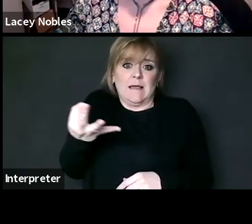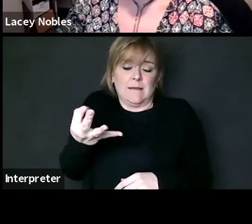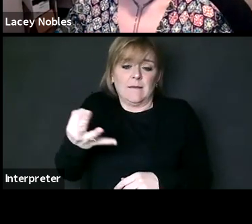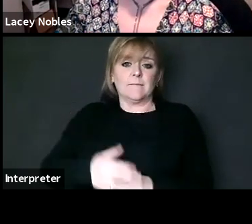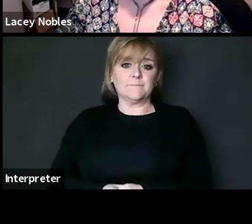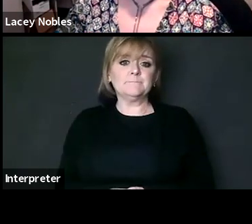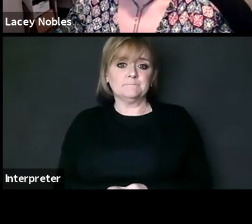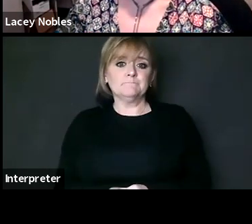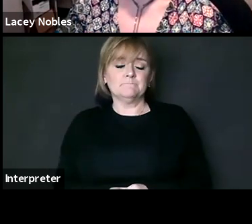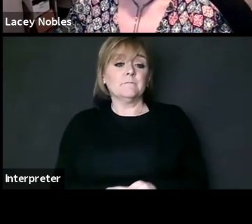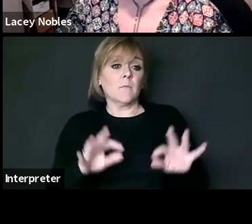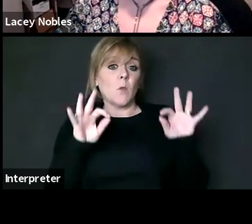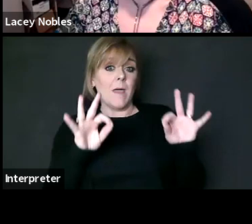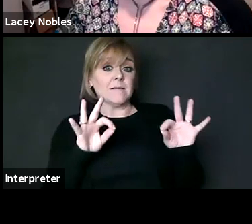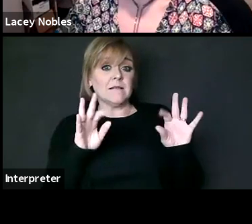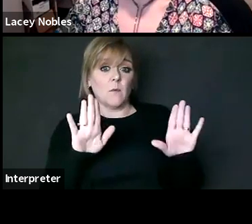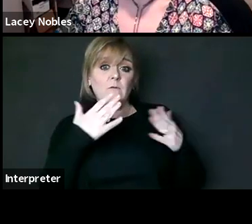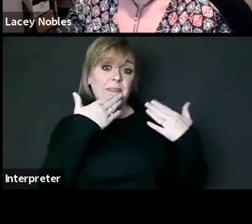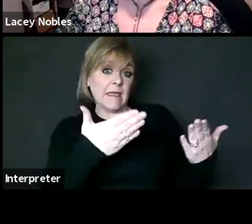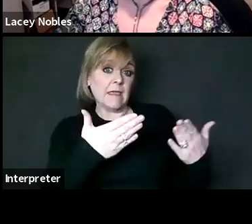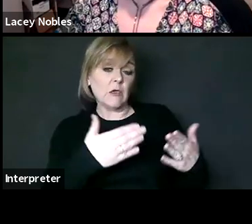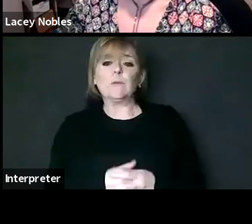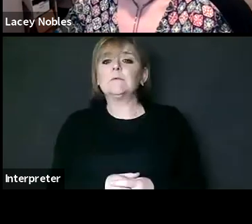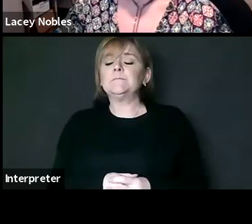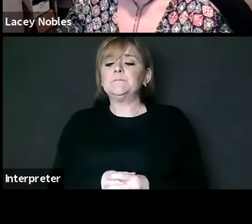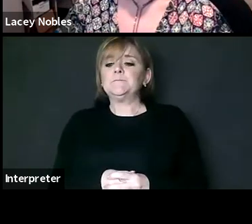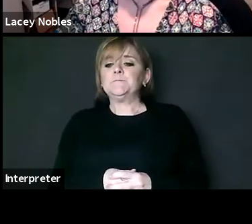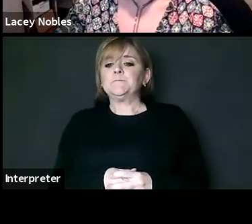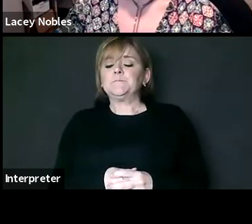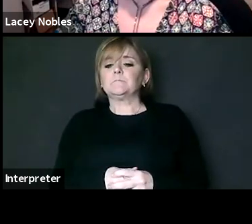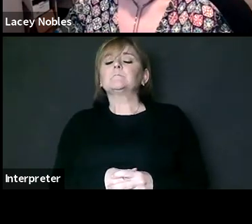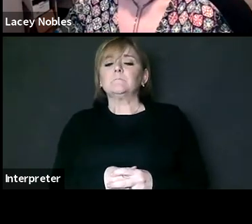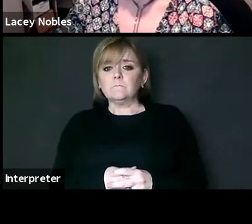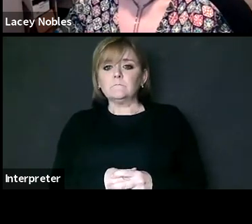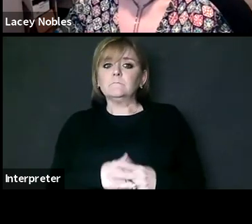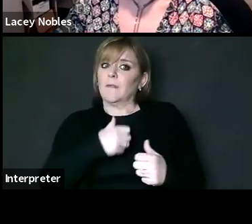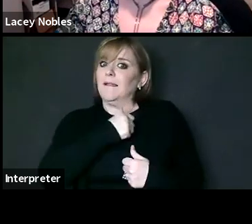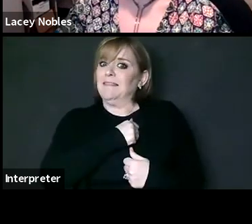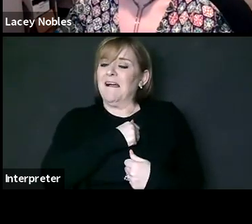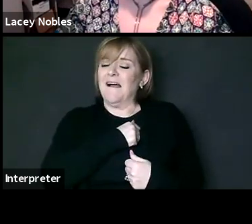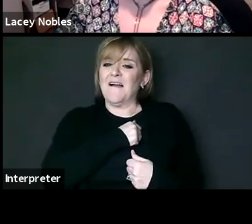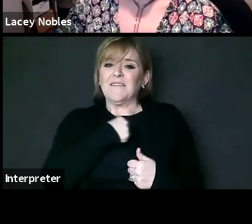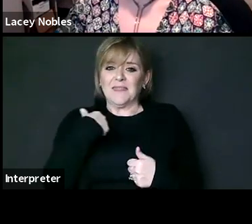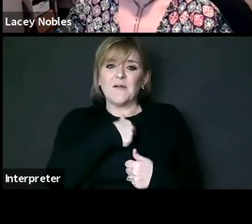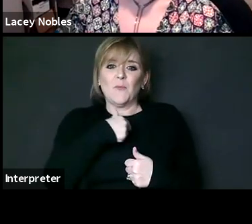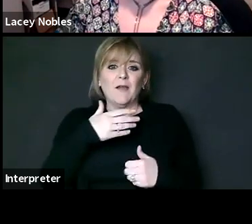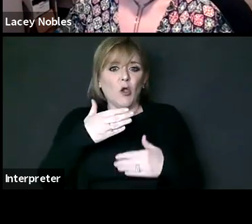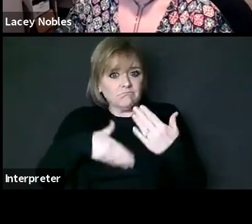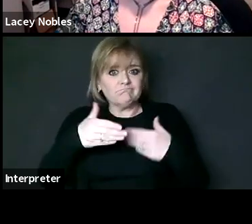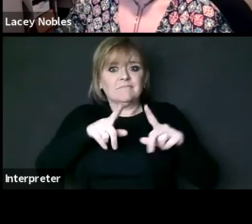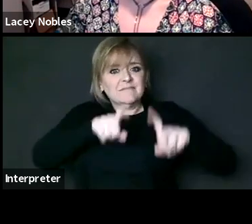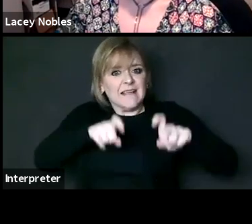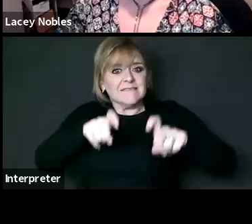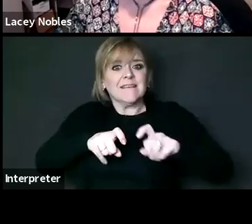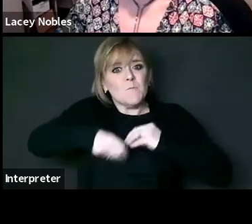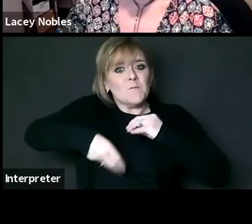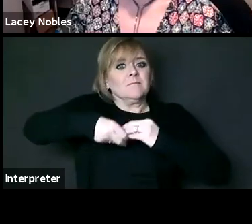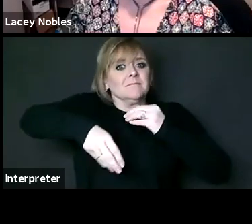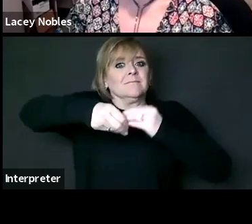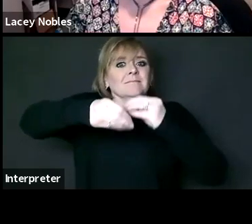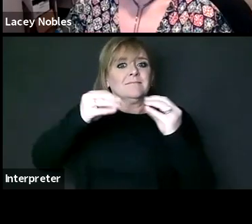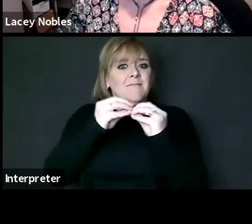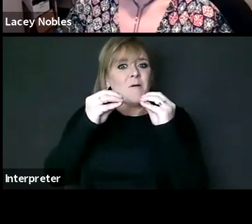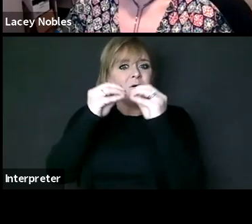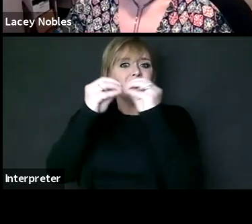Okay. Excellent. Thank you so much. Love to hear that we're continuing to ramp up testing, even though,